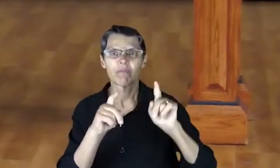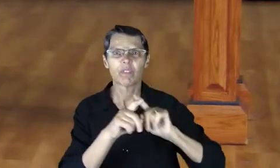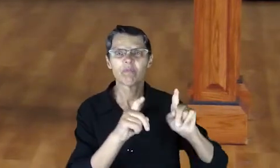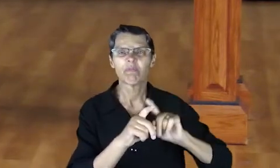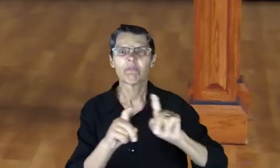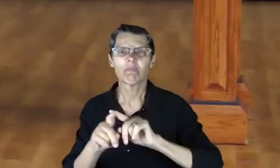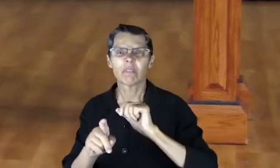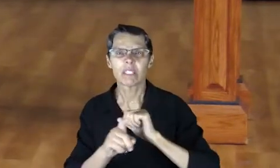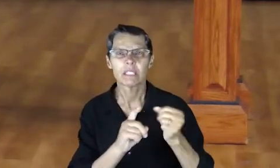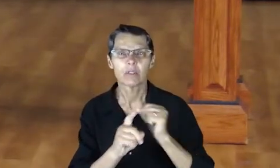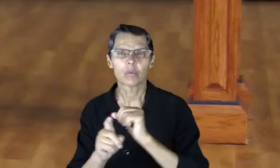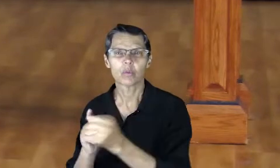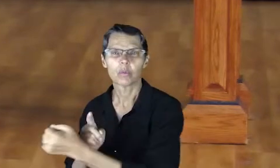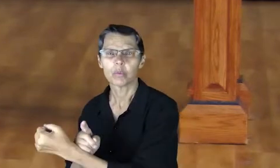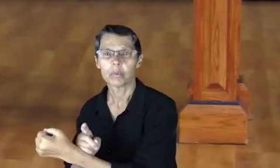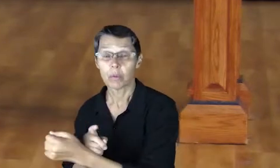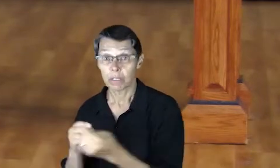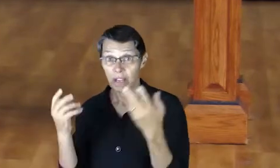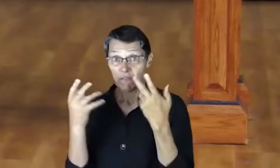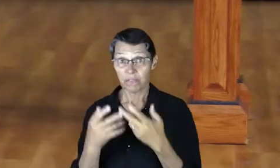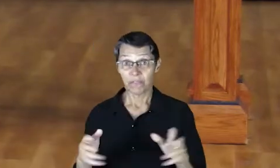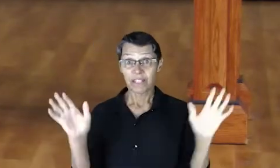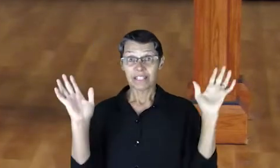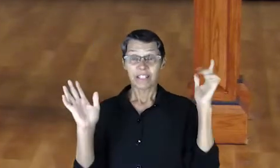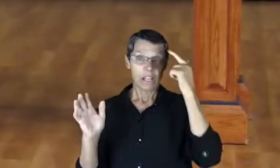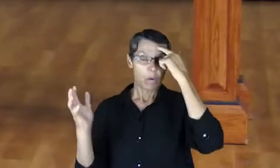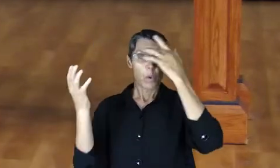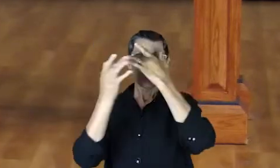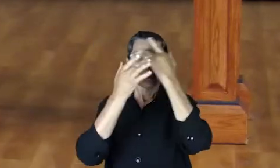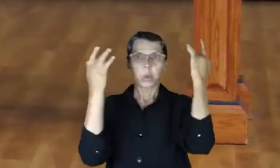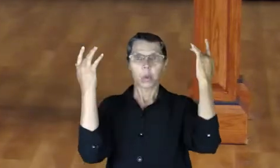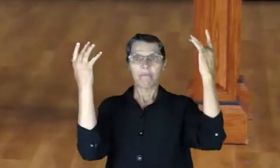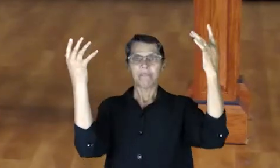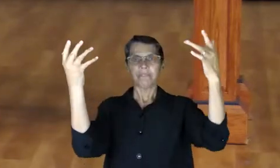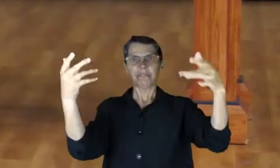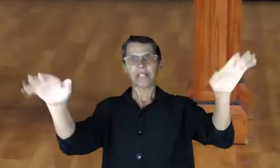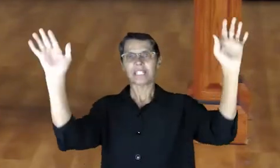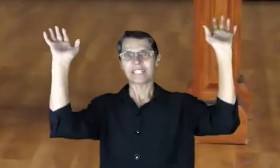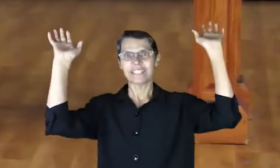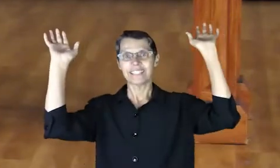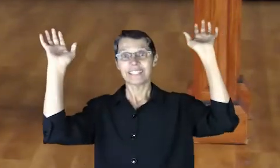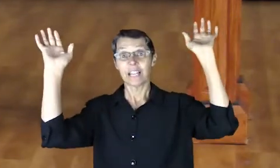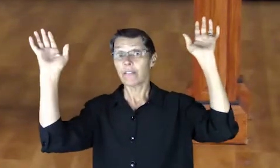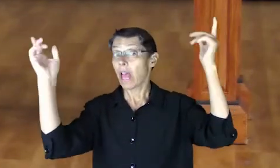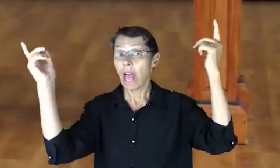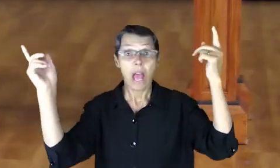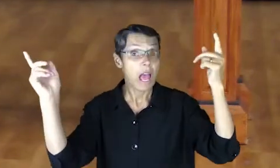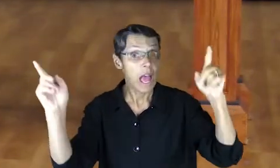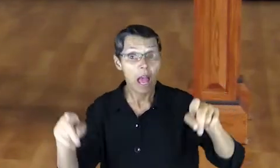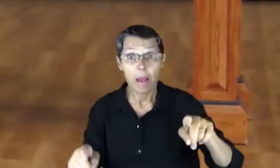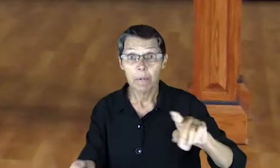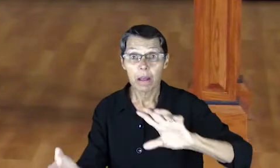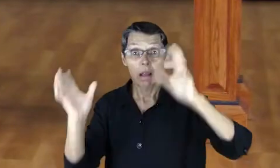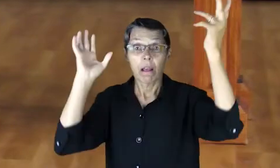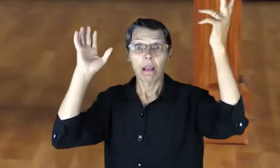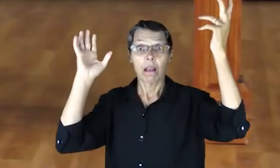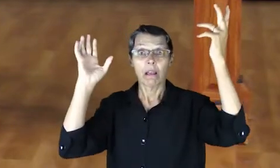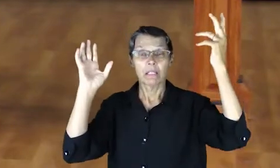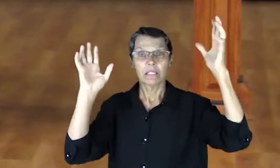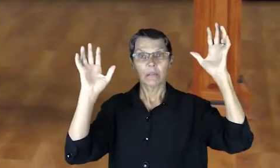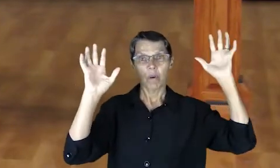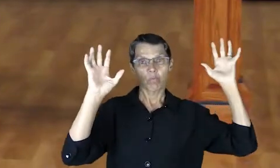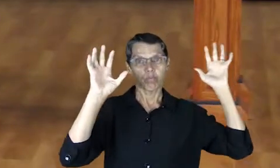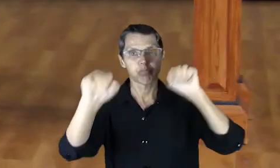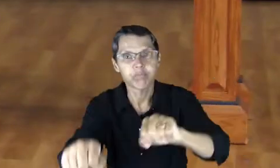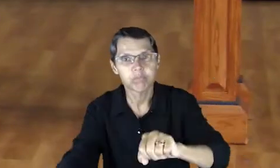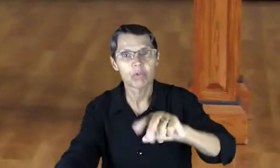out of the apartment building, really believing that they were done and that they would be evaluated on what had happened up to that point, they were suddenly and